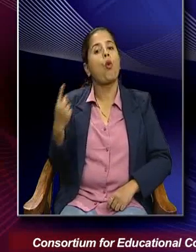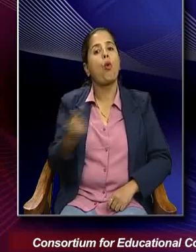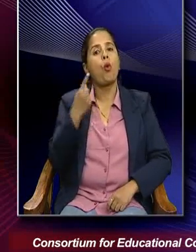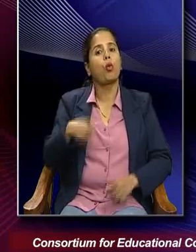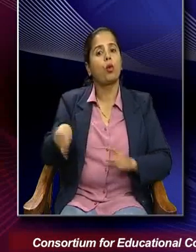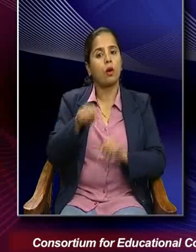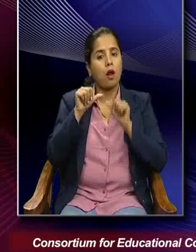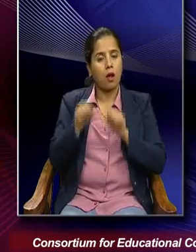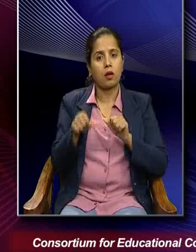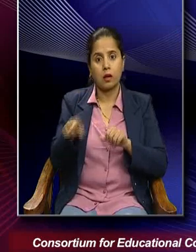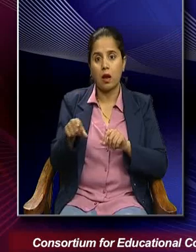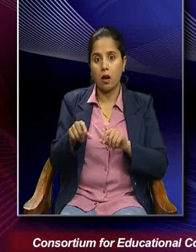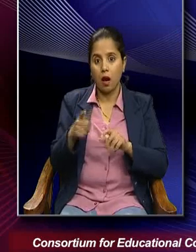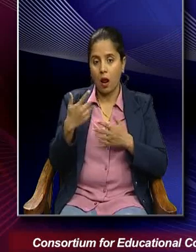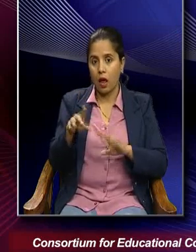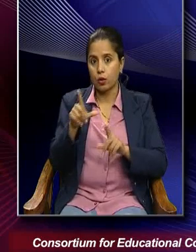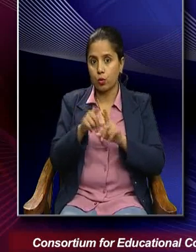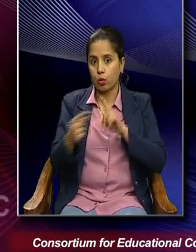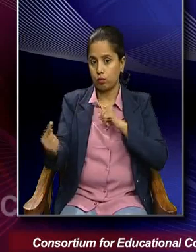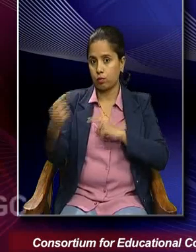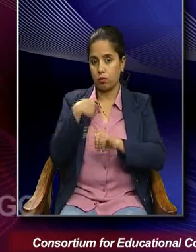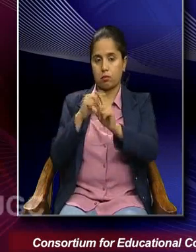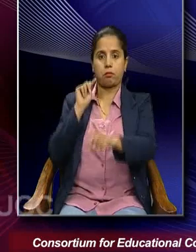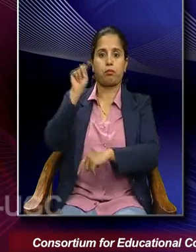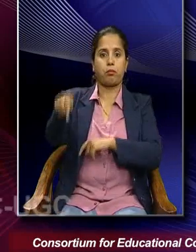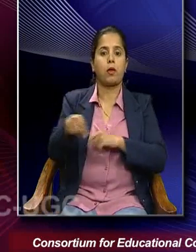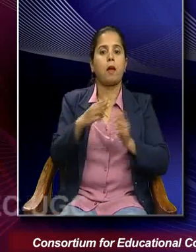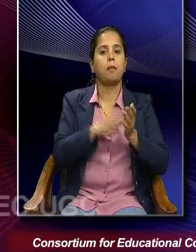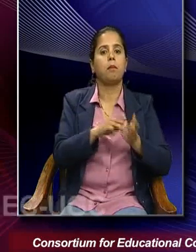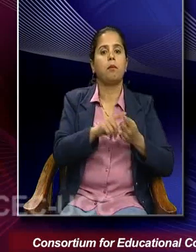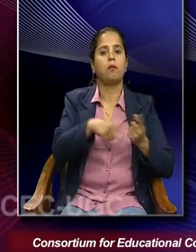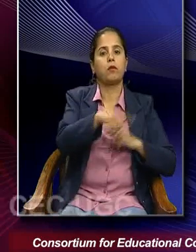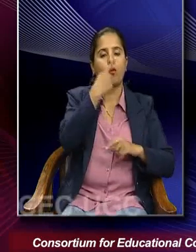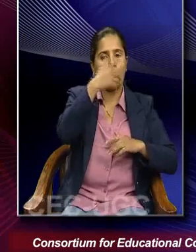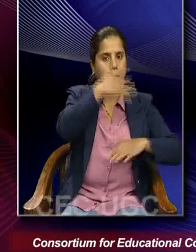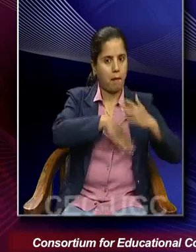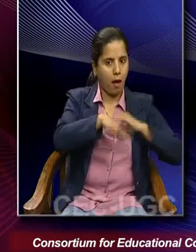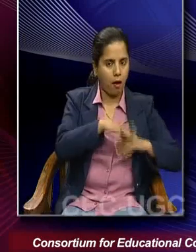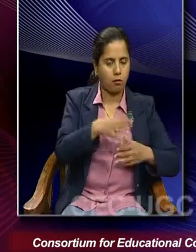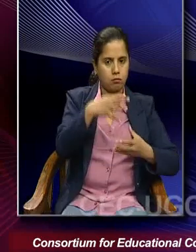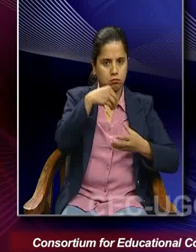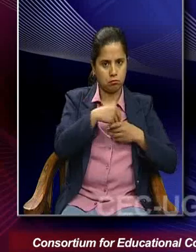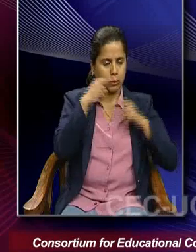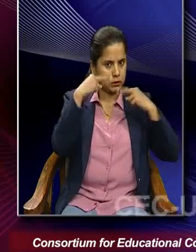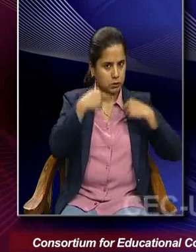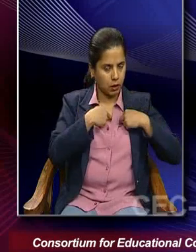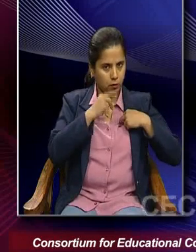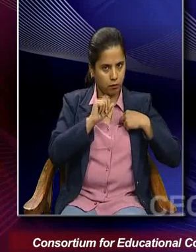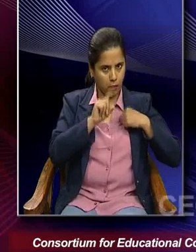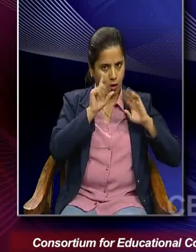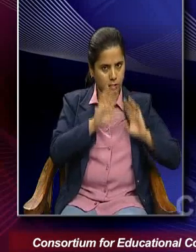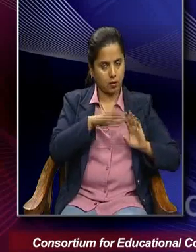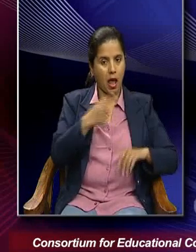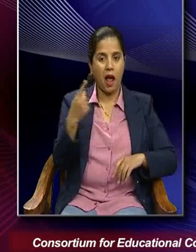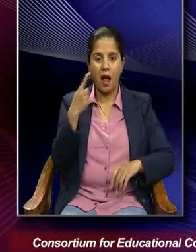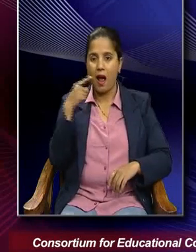people respond to a stimuli is something which a sociologist would be interested in. Mead